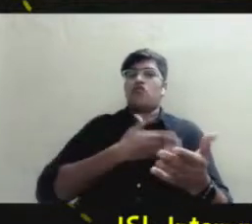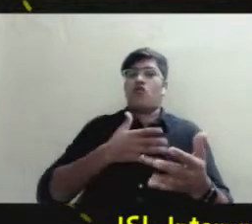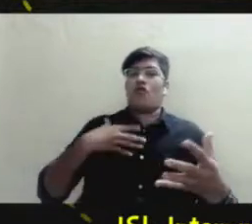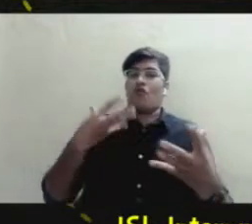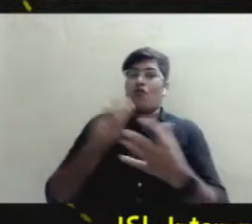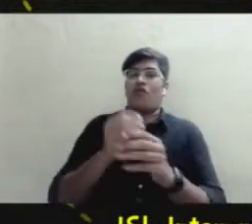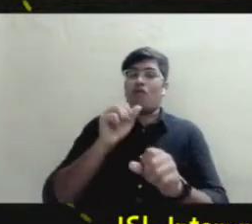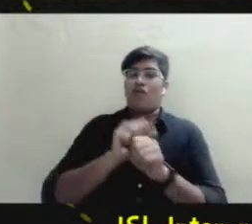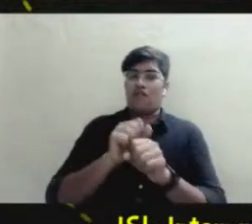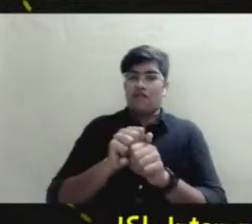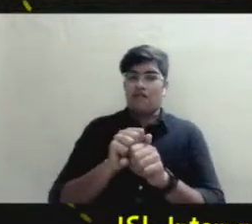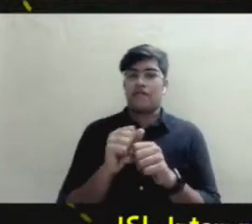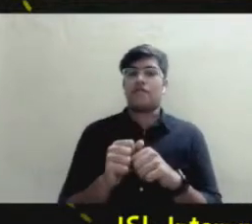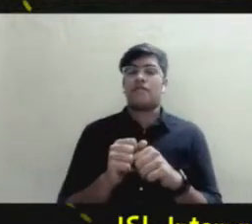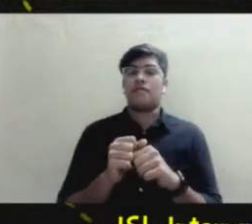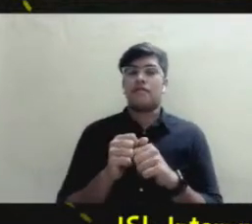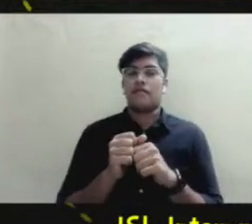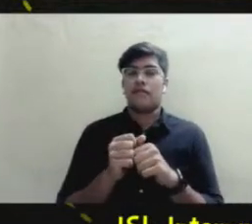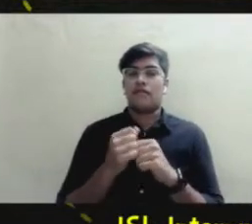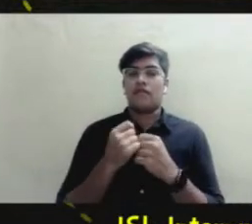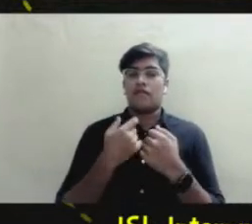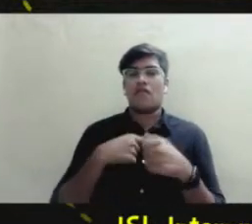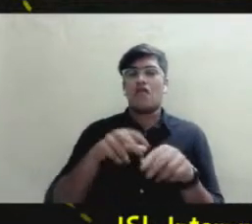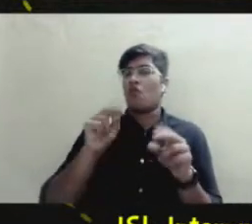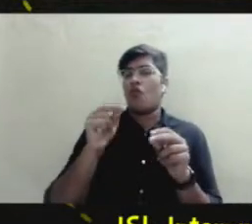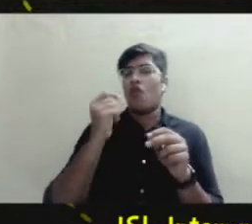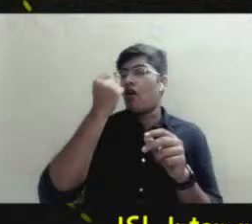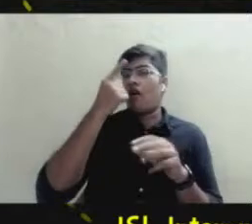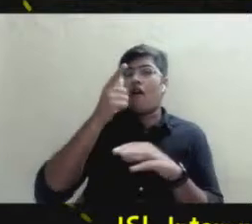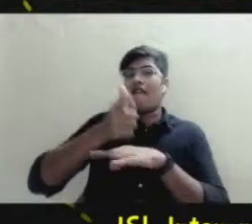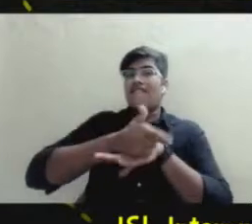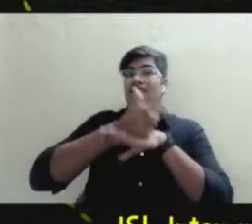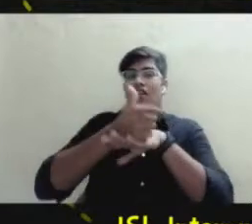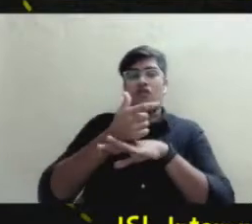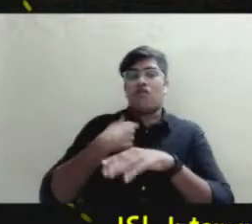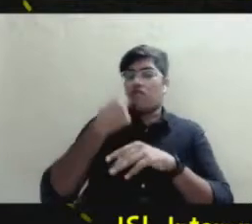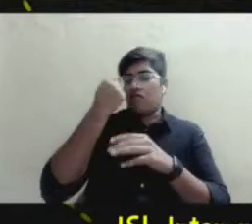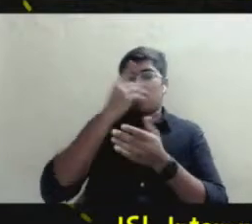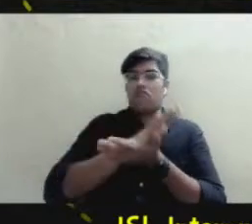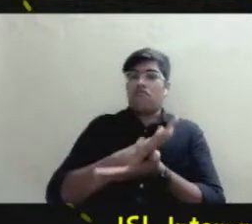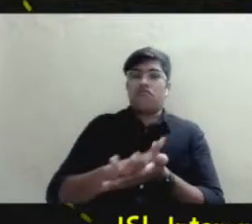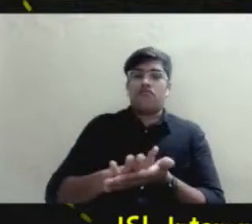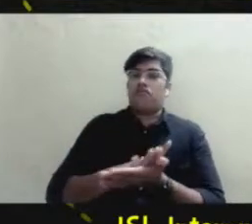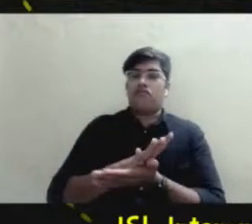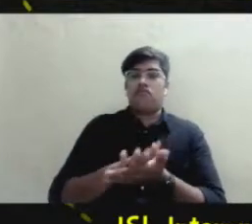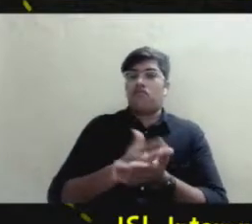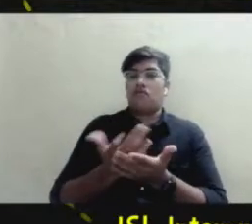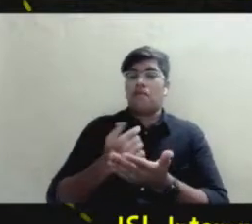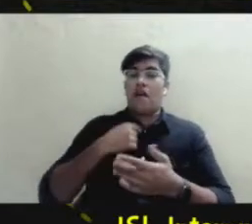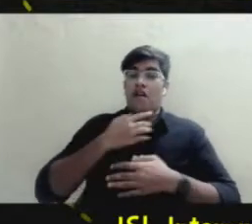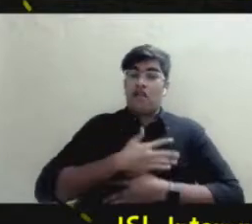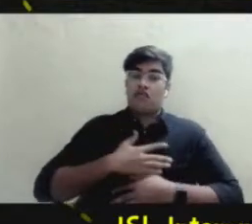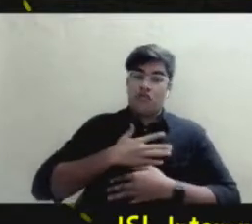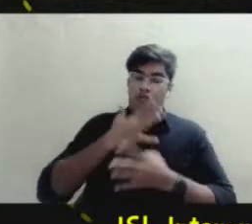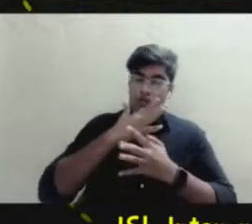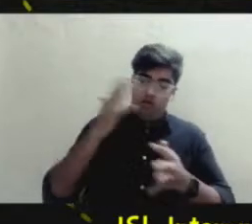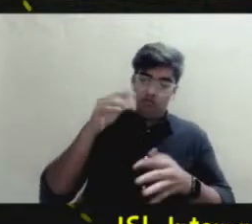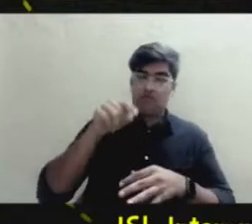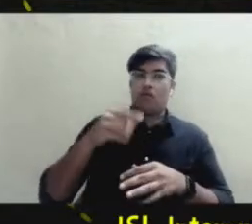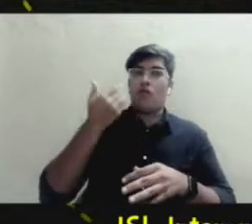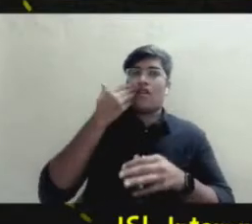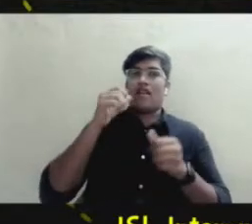I don't understand video at all, and though I quite enjoyed myself in Apke